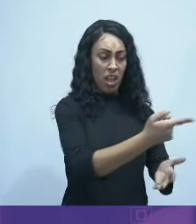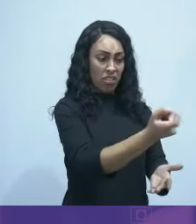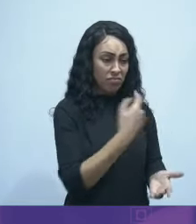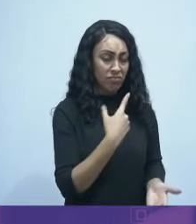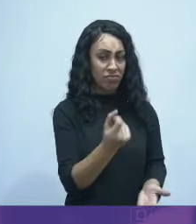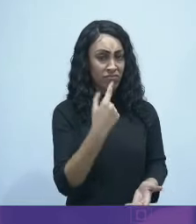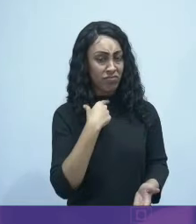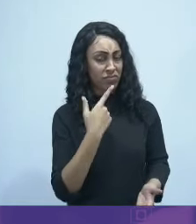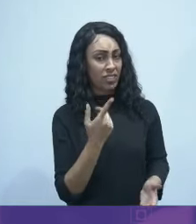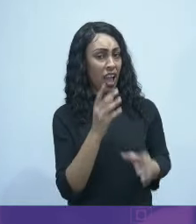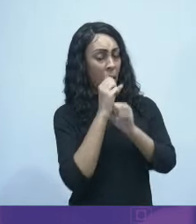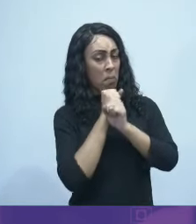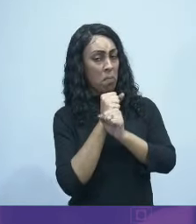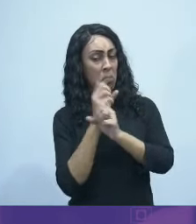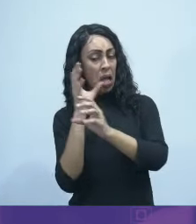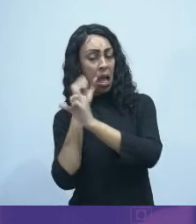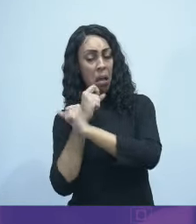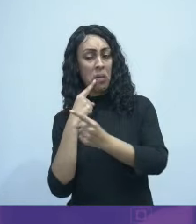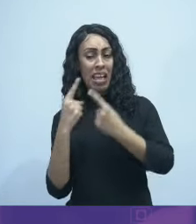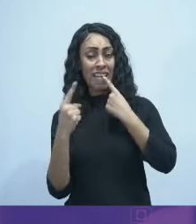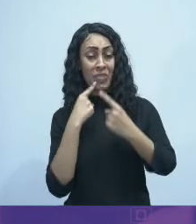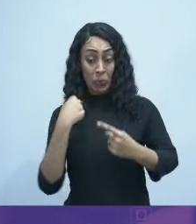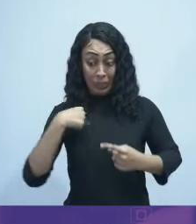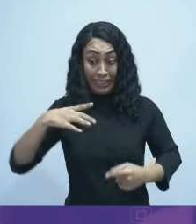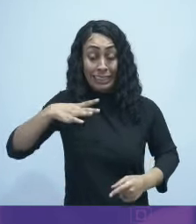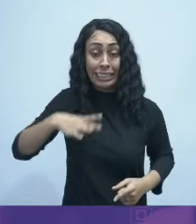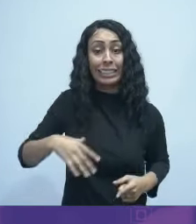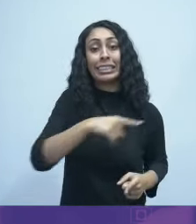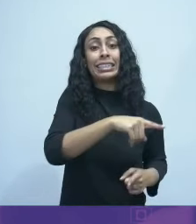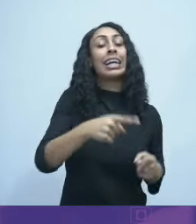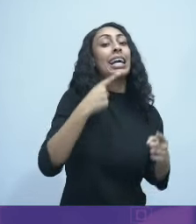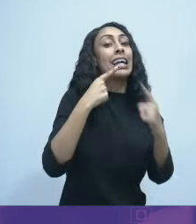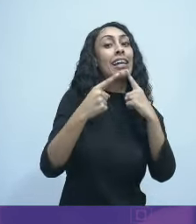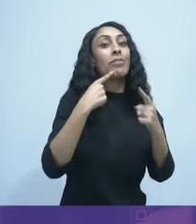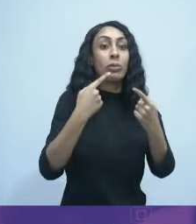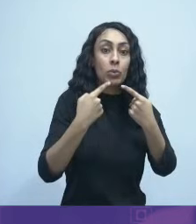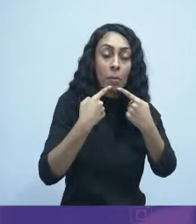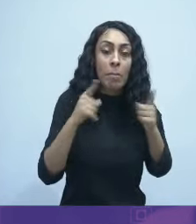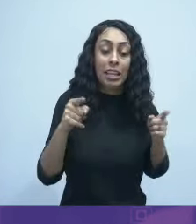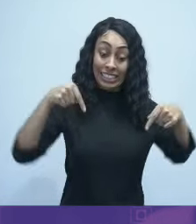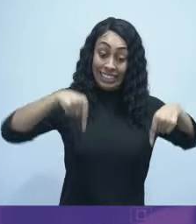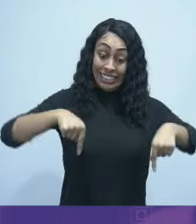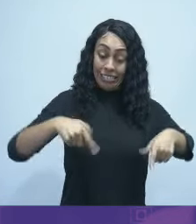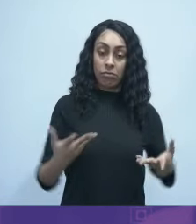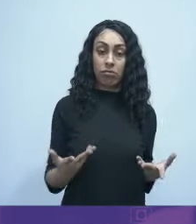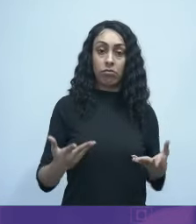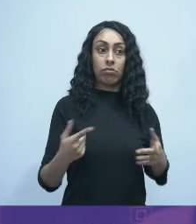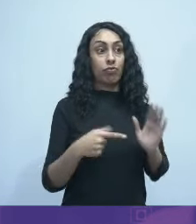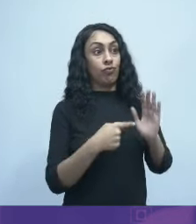produce the data. We need that data for the reasons that Abid's mentioned. We're here to